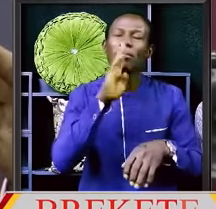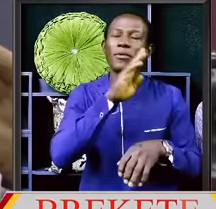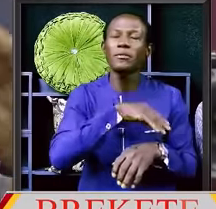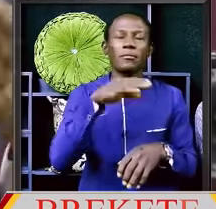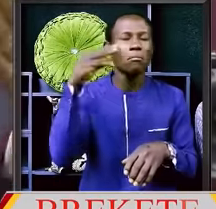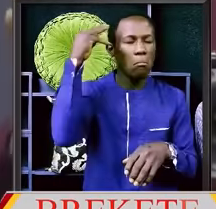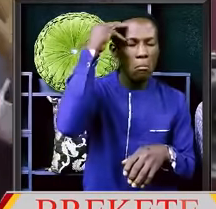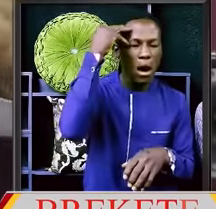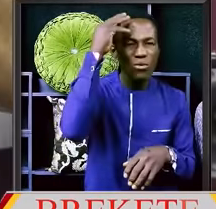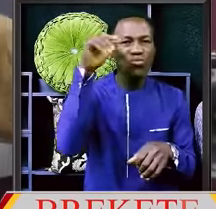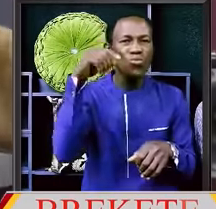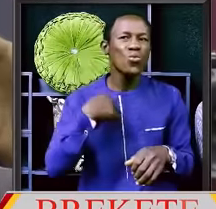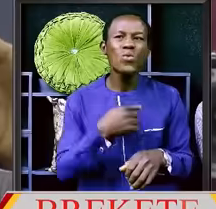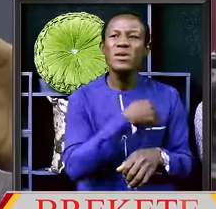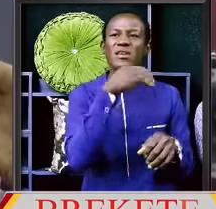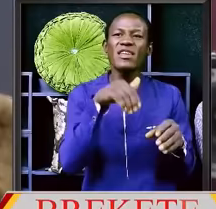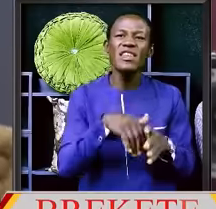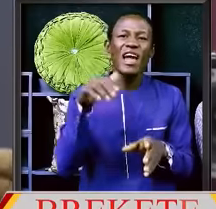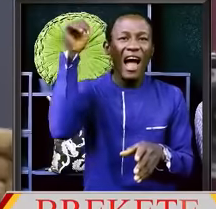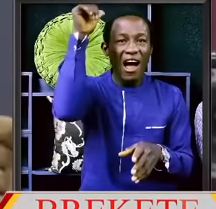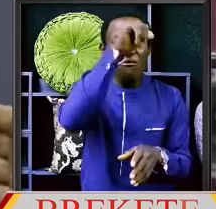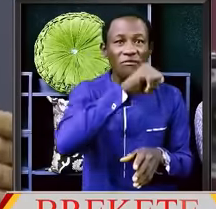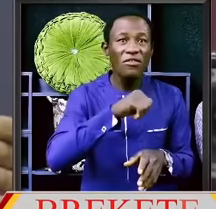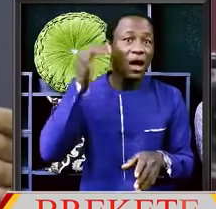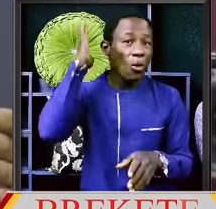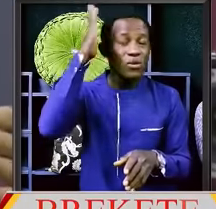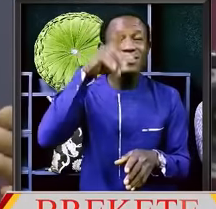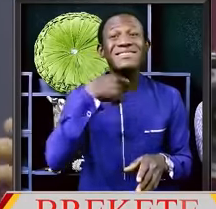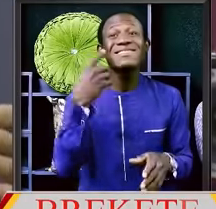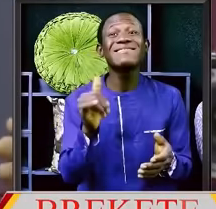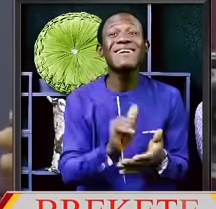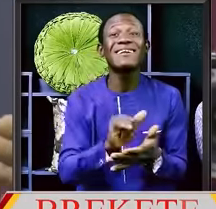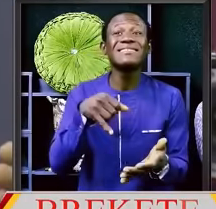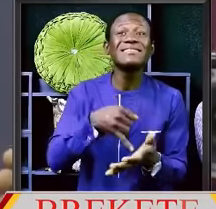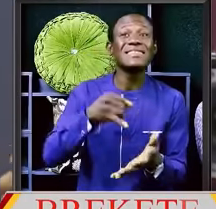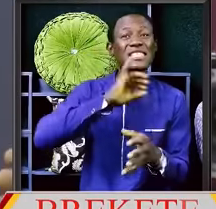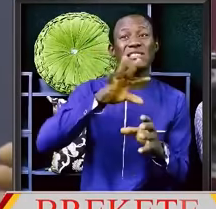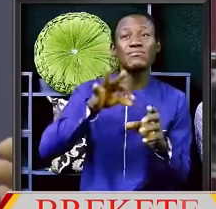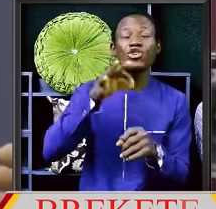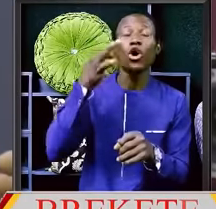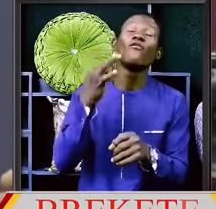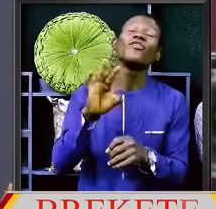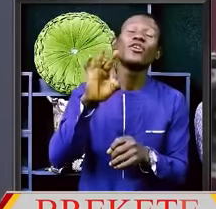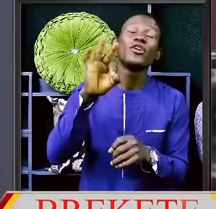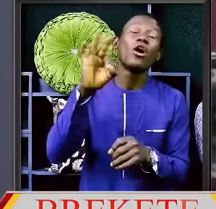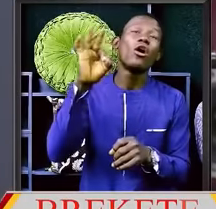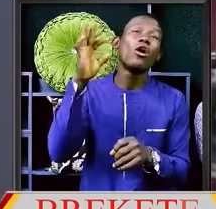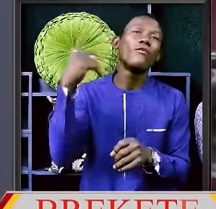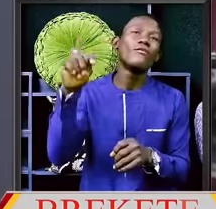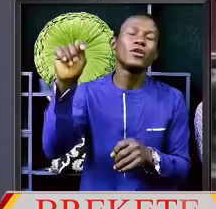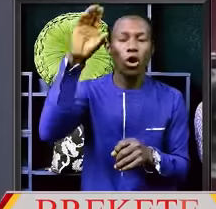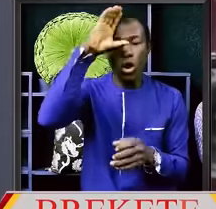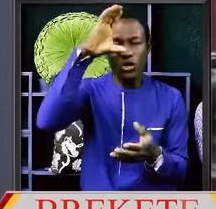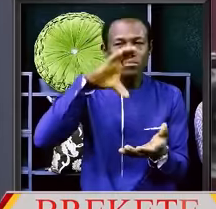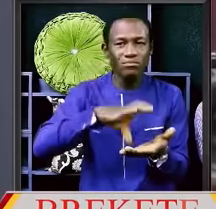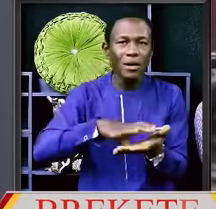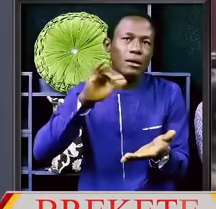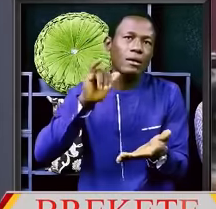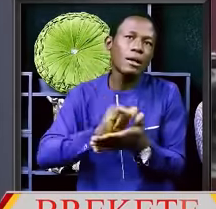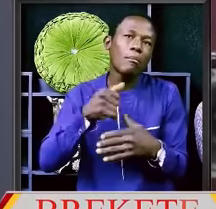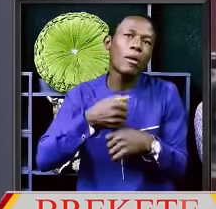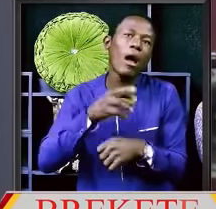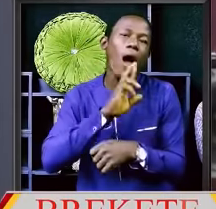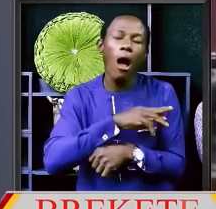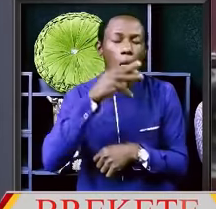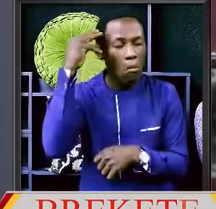Africa, we they superstitious. They go say, now the spirit of the husband, now him make. Do you know what it